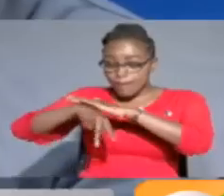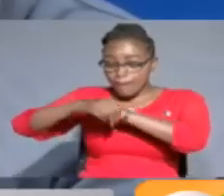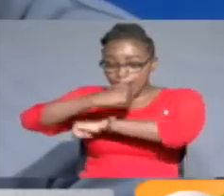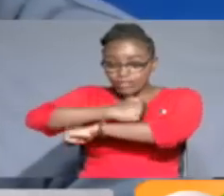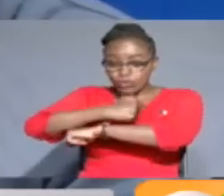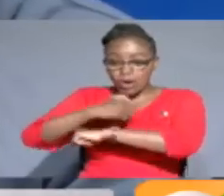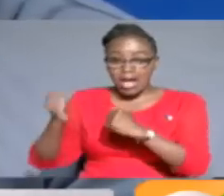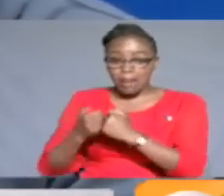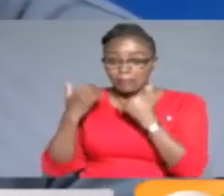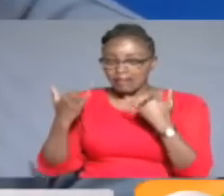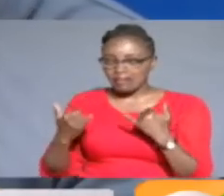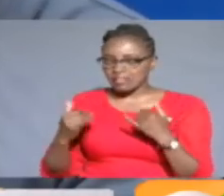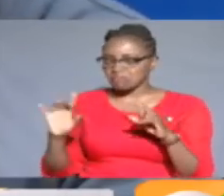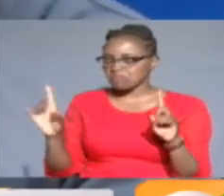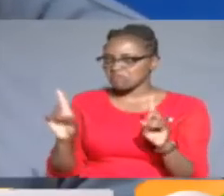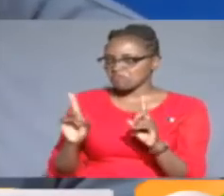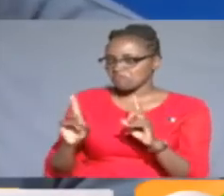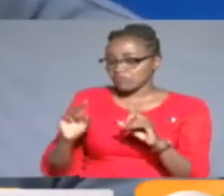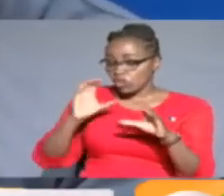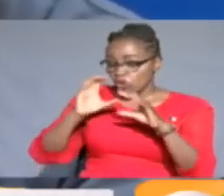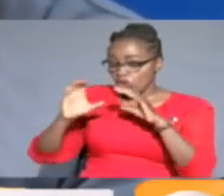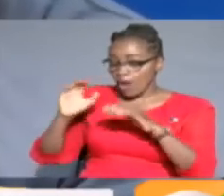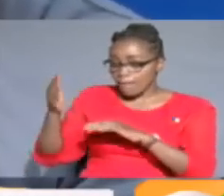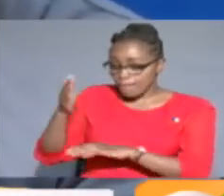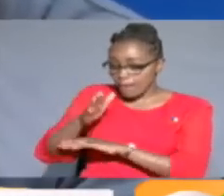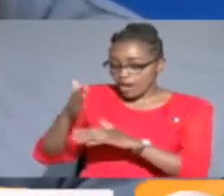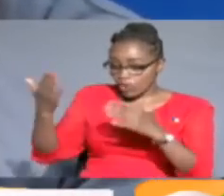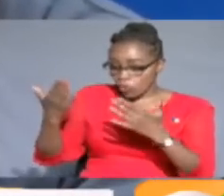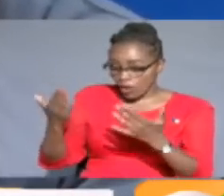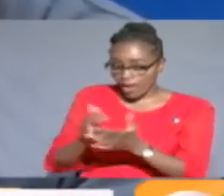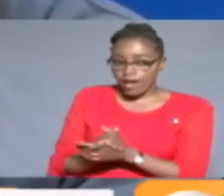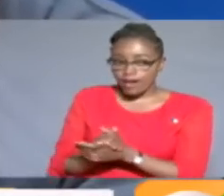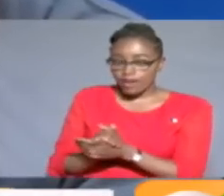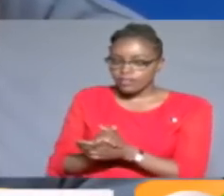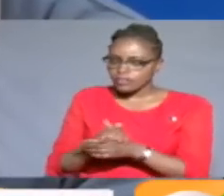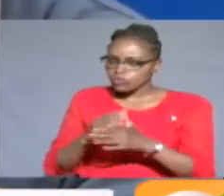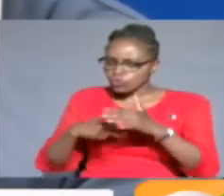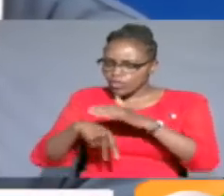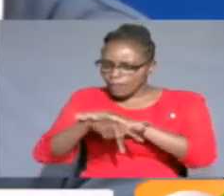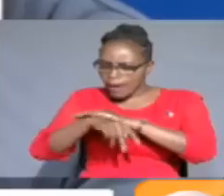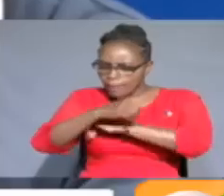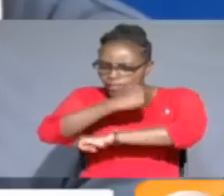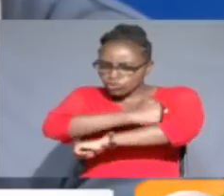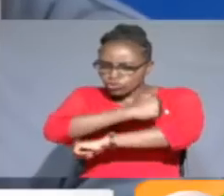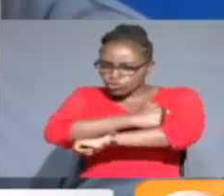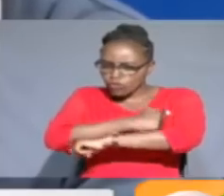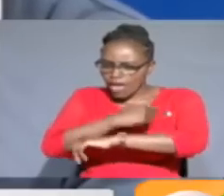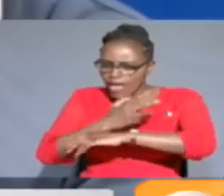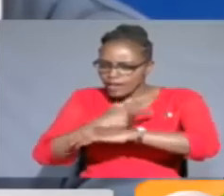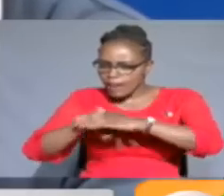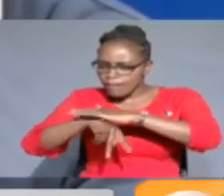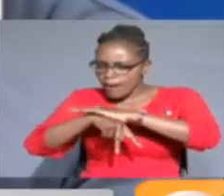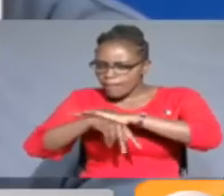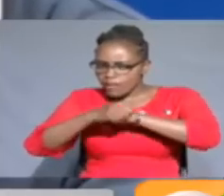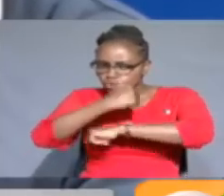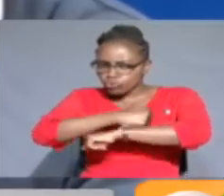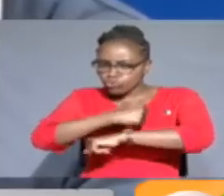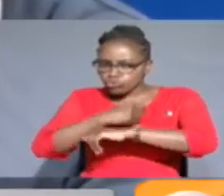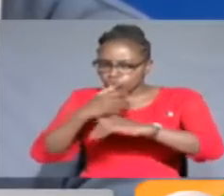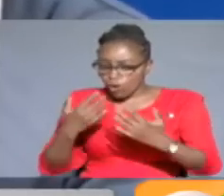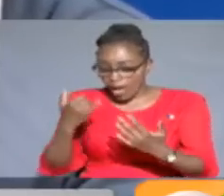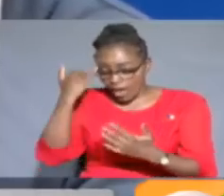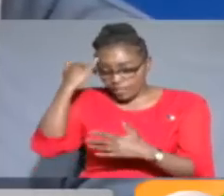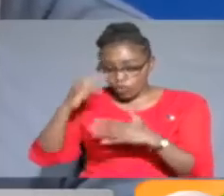It's not happening now. So the conversation has to go back to the grassroots. And the grassroots in our